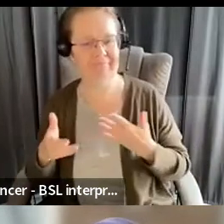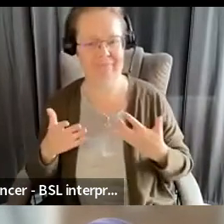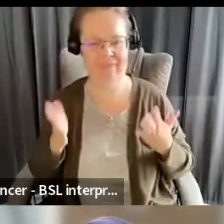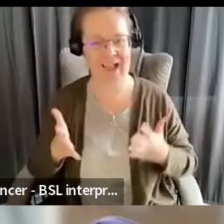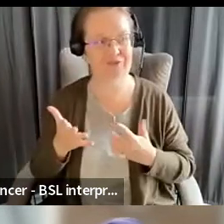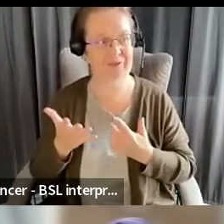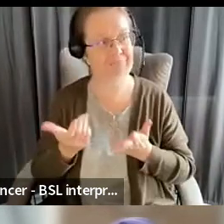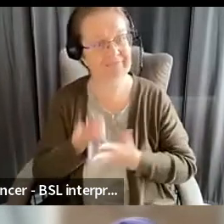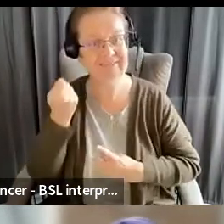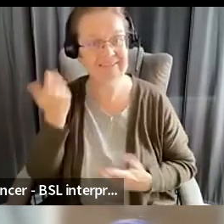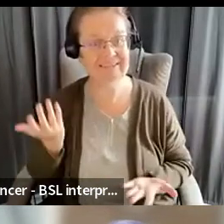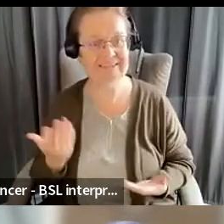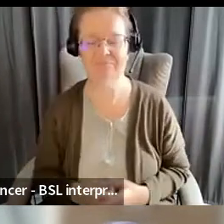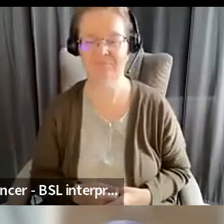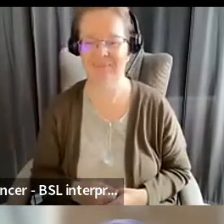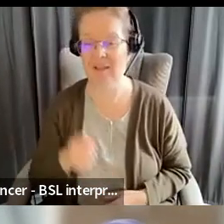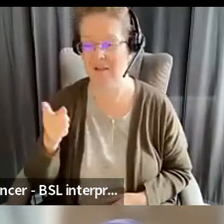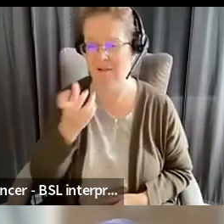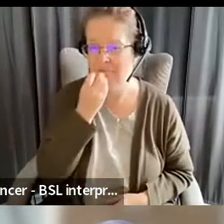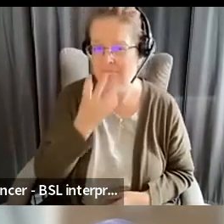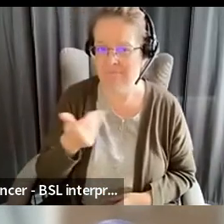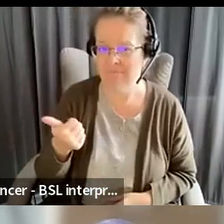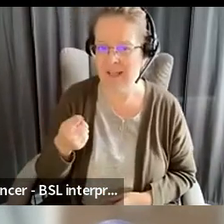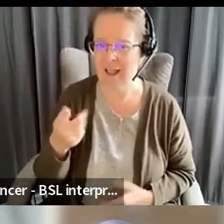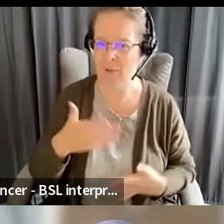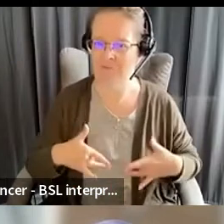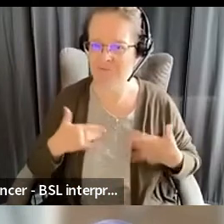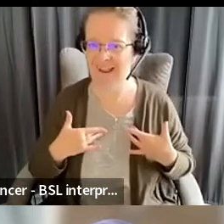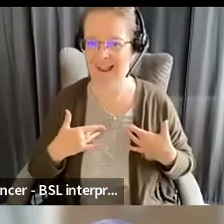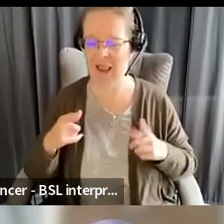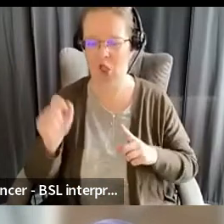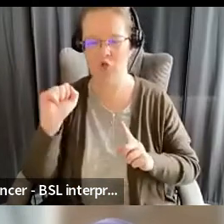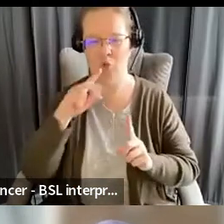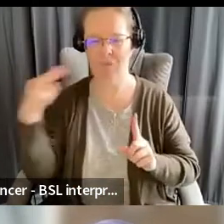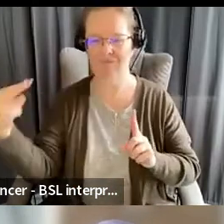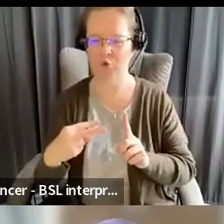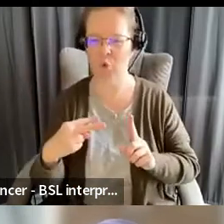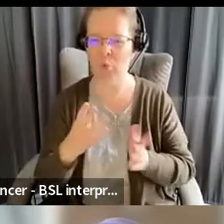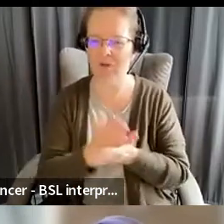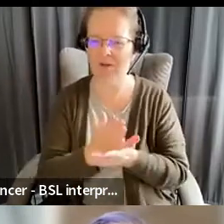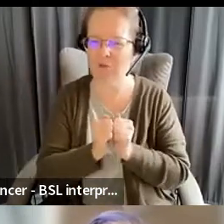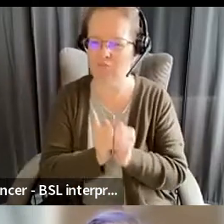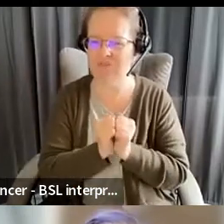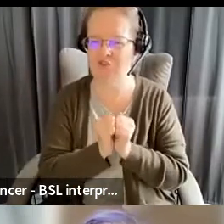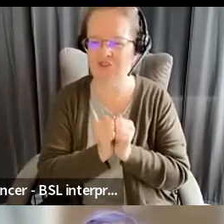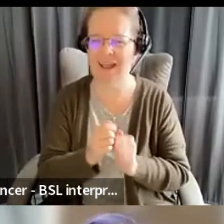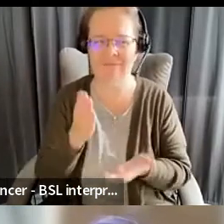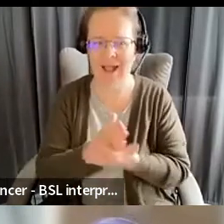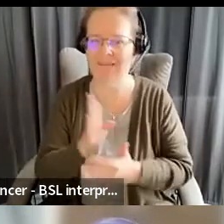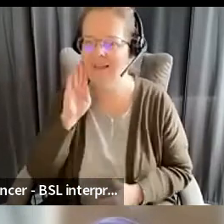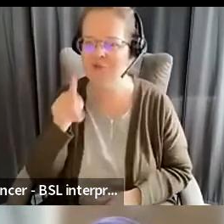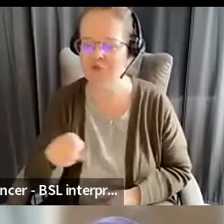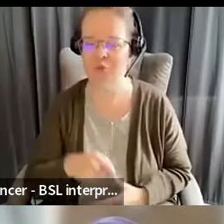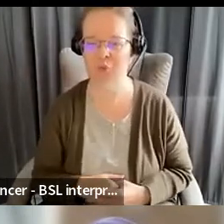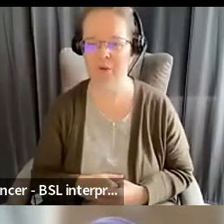succeeding. And that's fantastic that you feel that viewpoint is appreciated or acknowledged. And you're right,